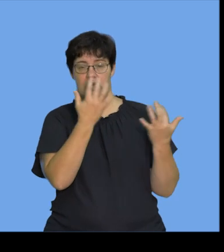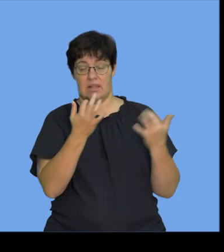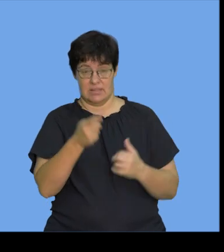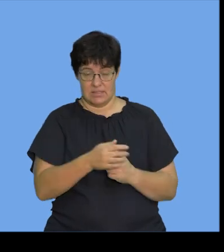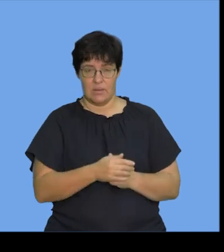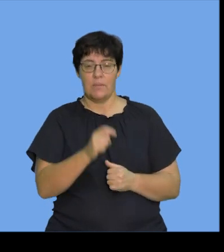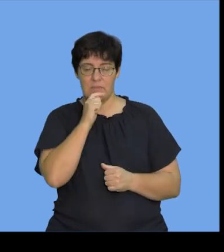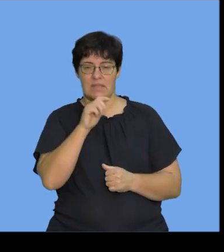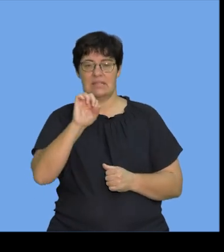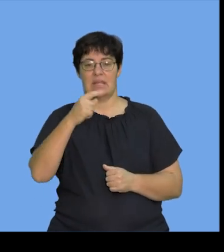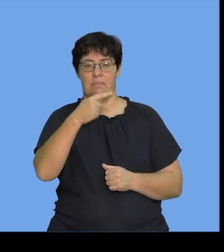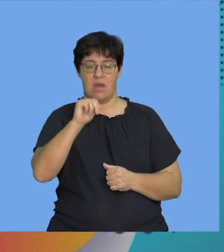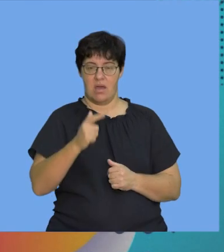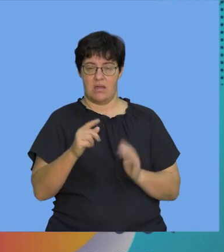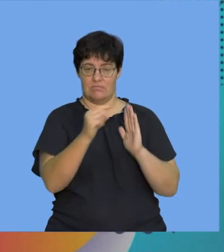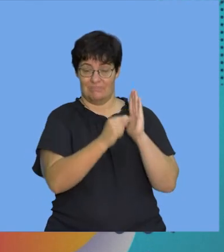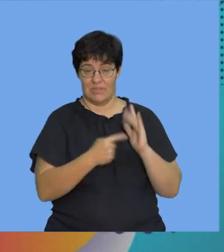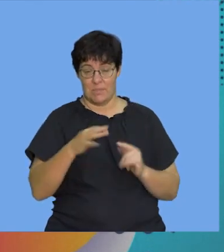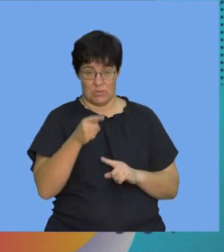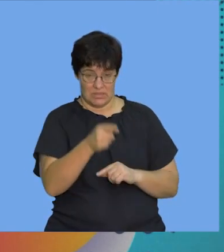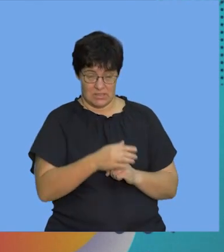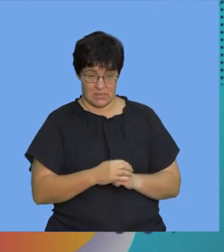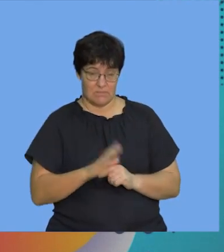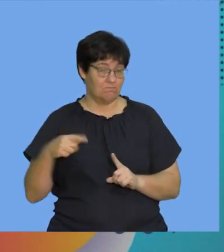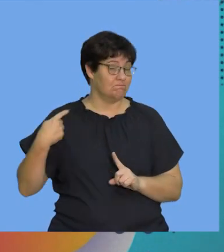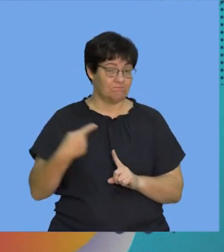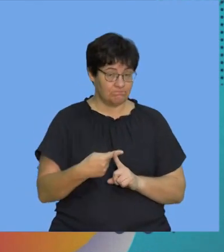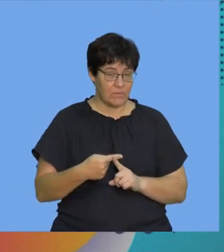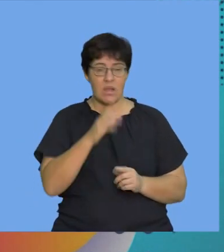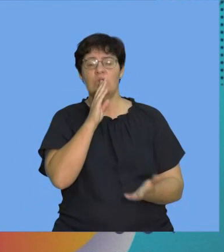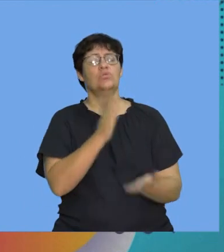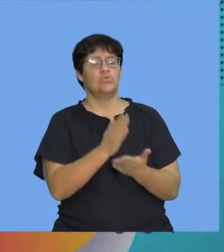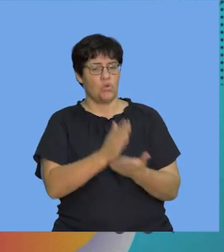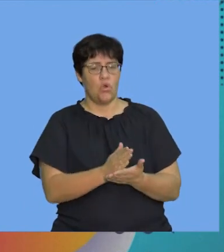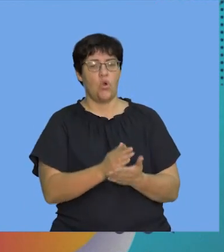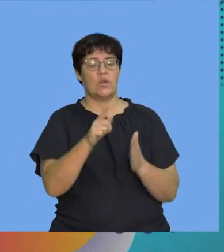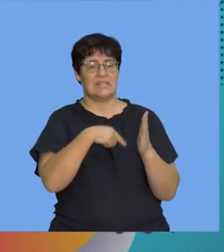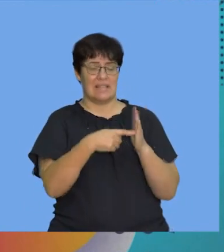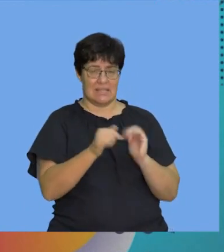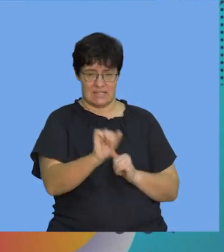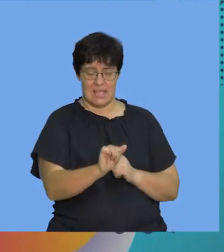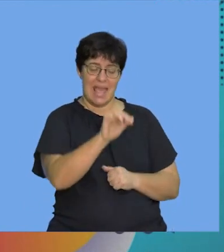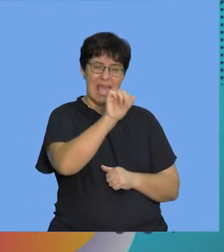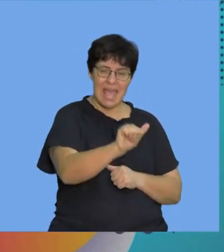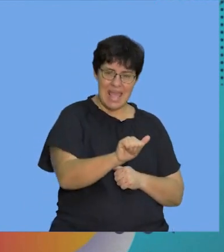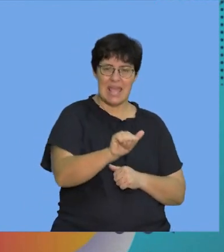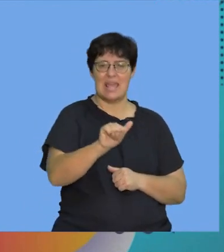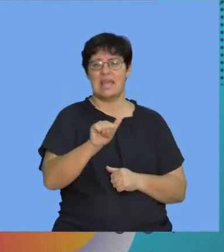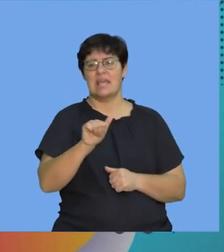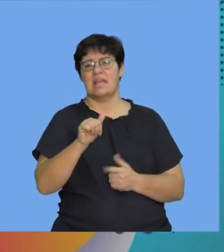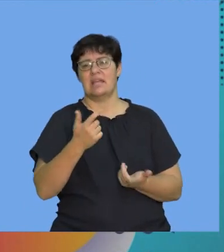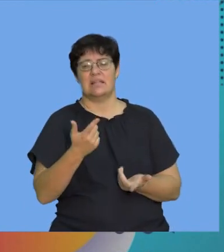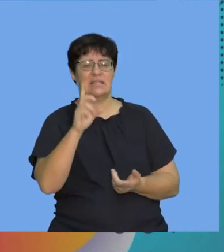sigma notation is about. So far, make sure you write down your data. What is A, what is D, what is the number of